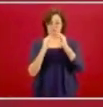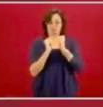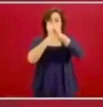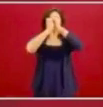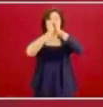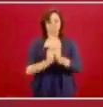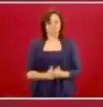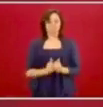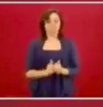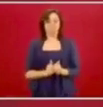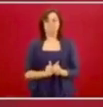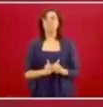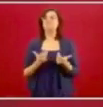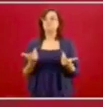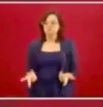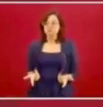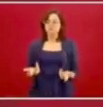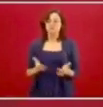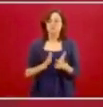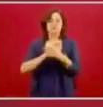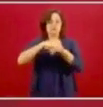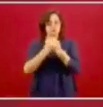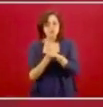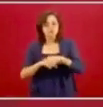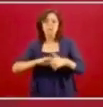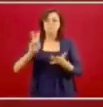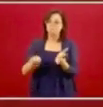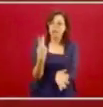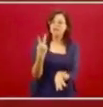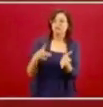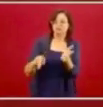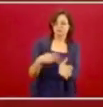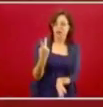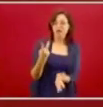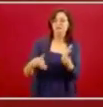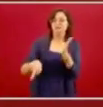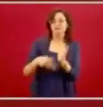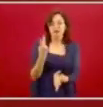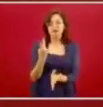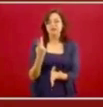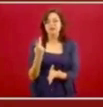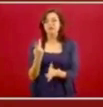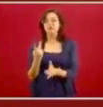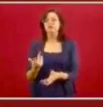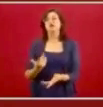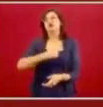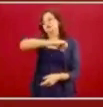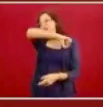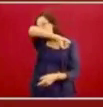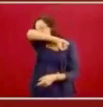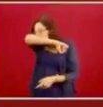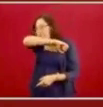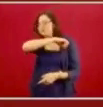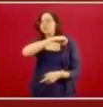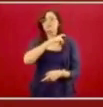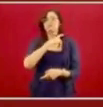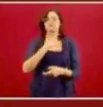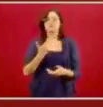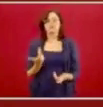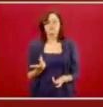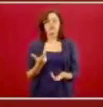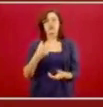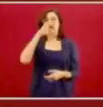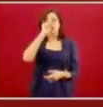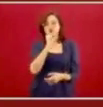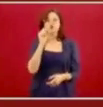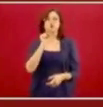this epidemic from spreading even more. So, if you wash